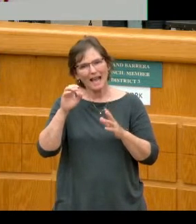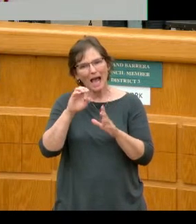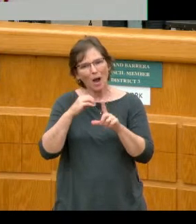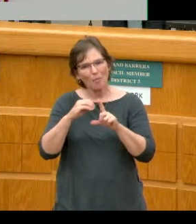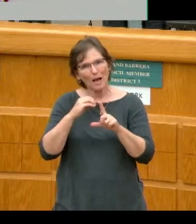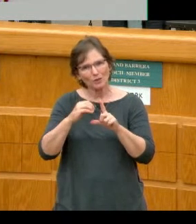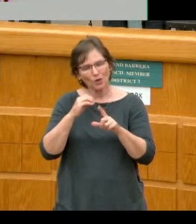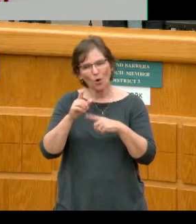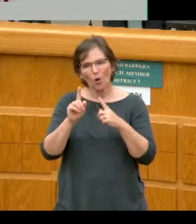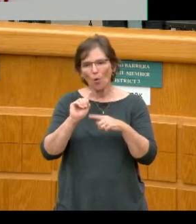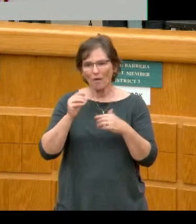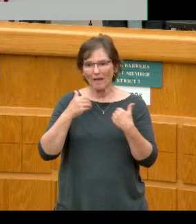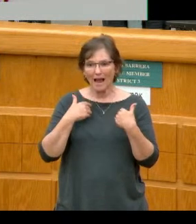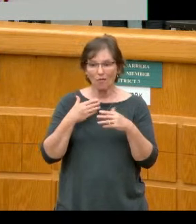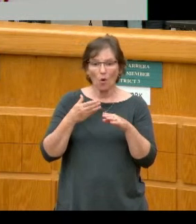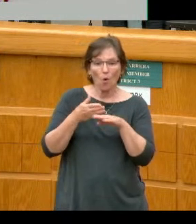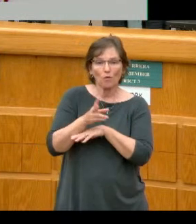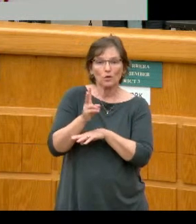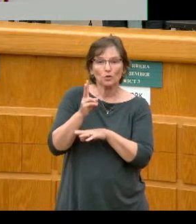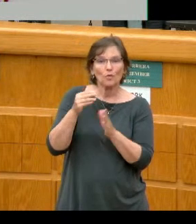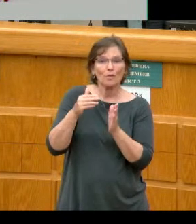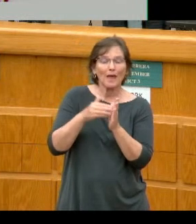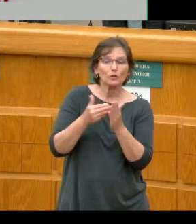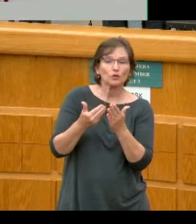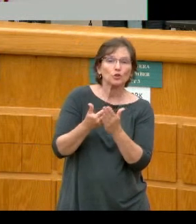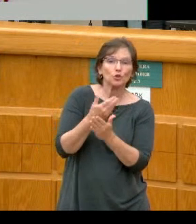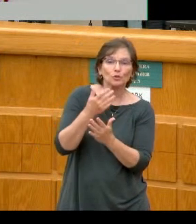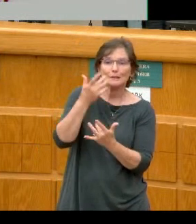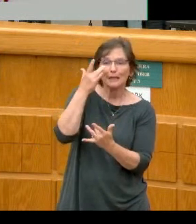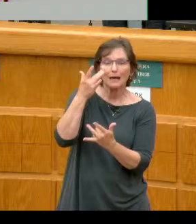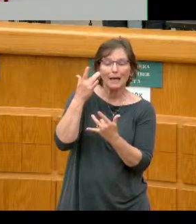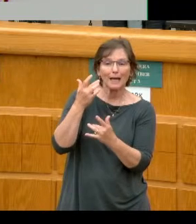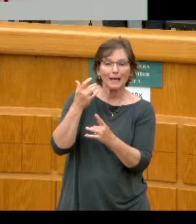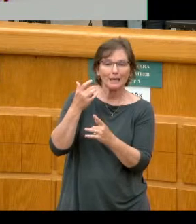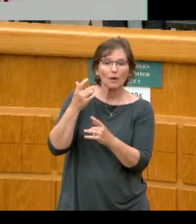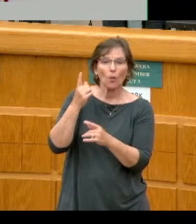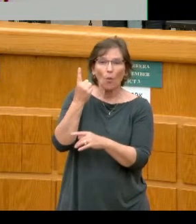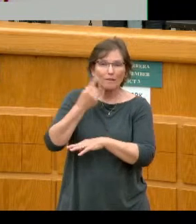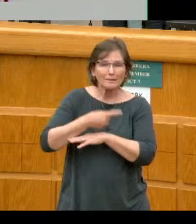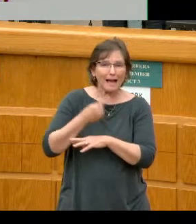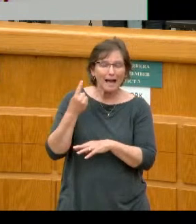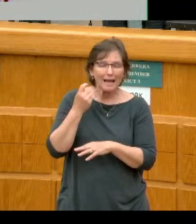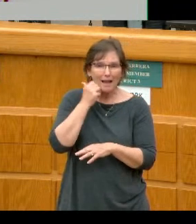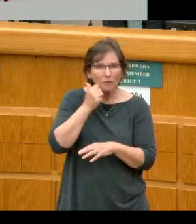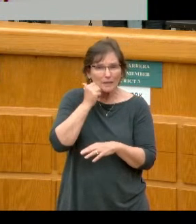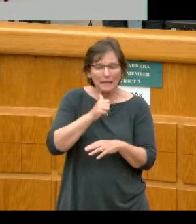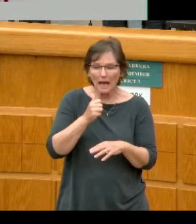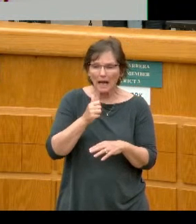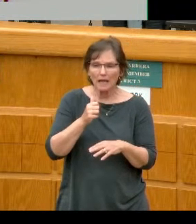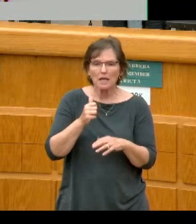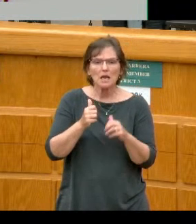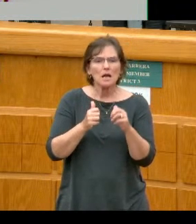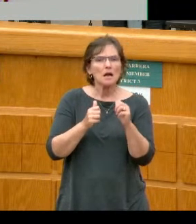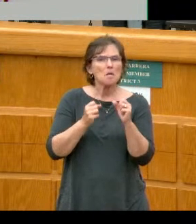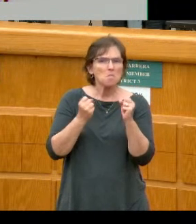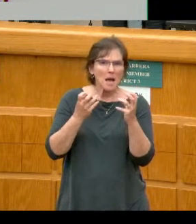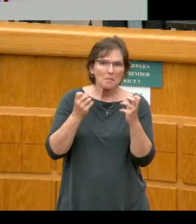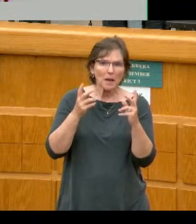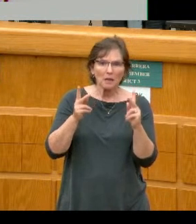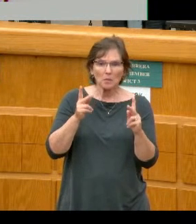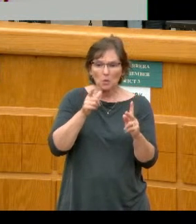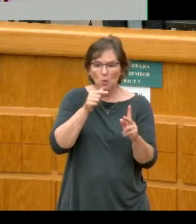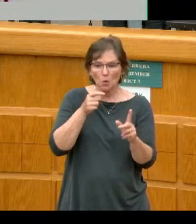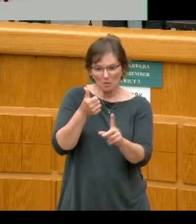right now, assuming that the transmission rate stays at 1.8. But if we change that, if we change our behavior, spend